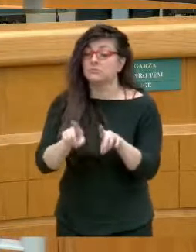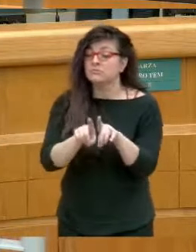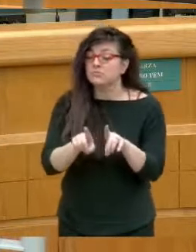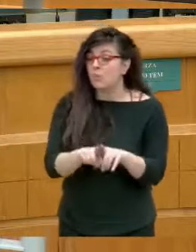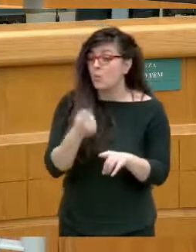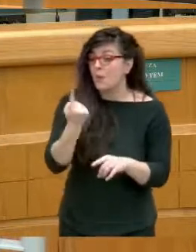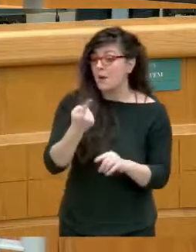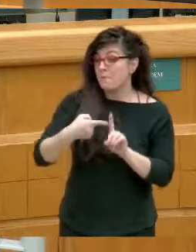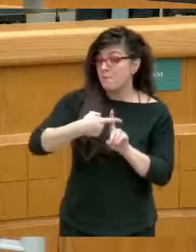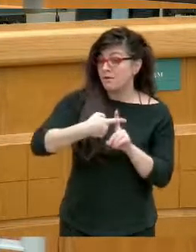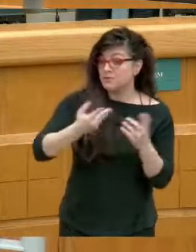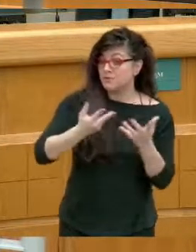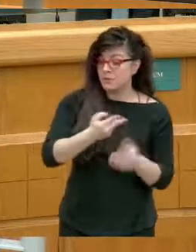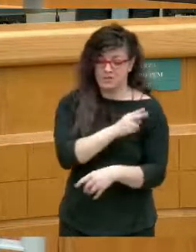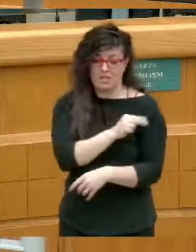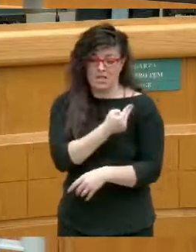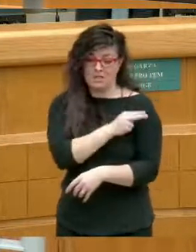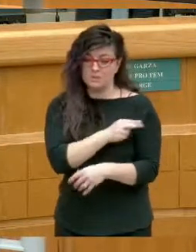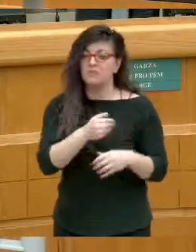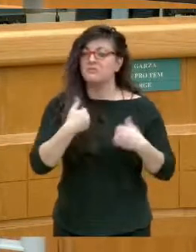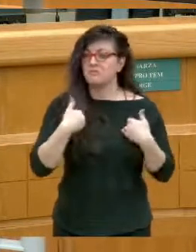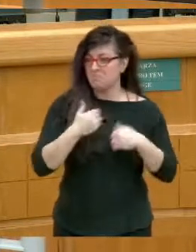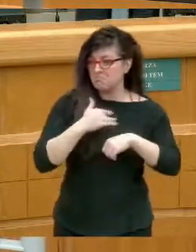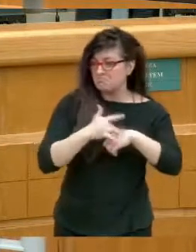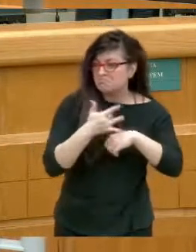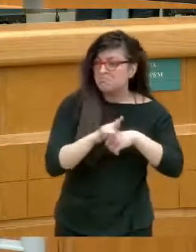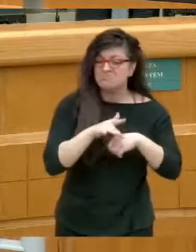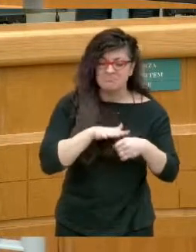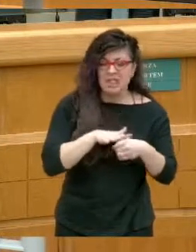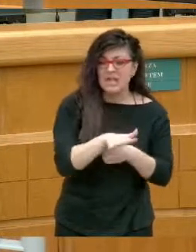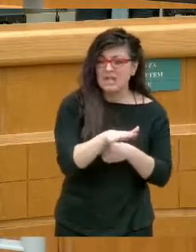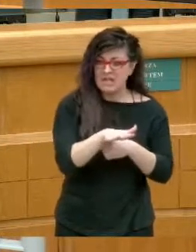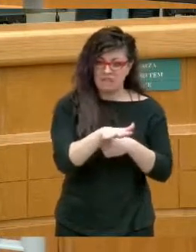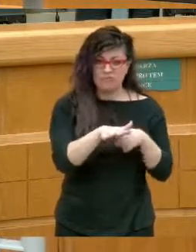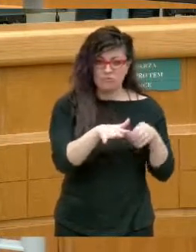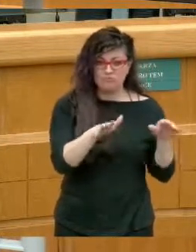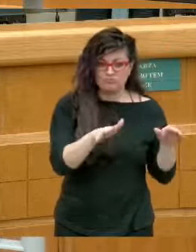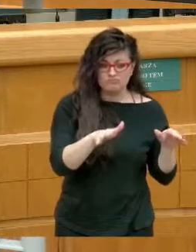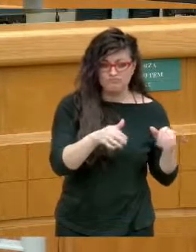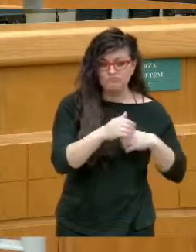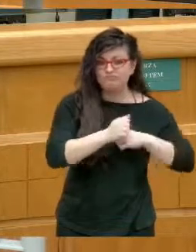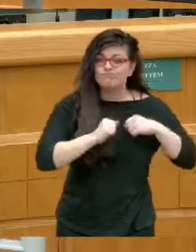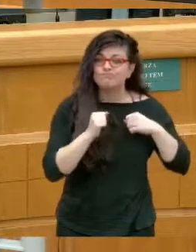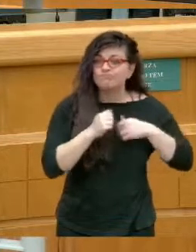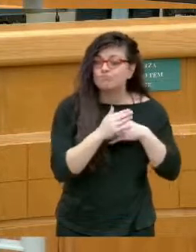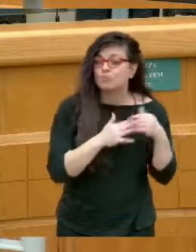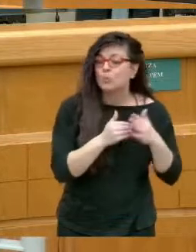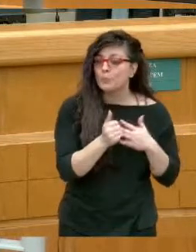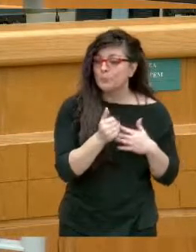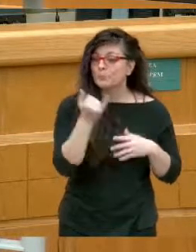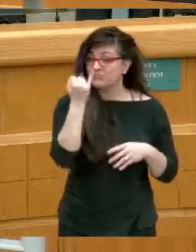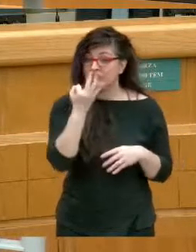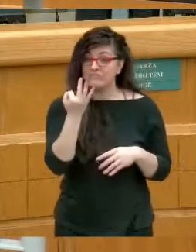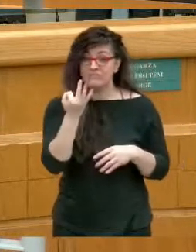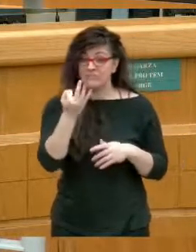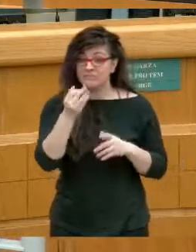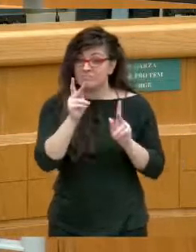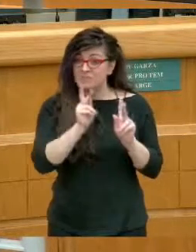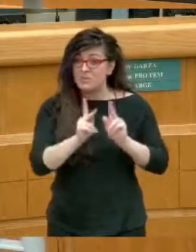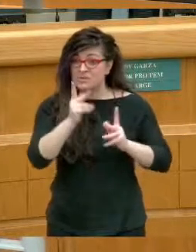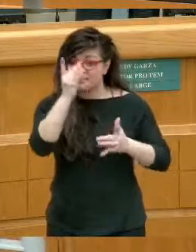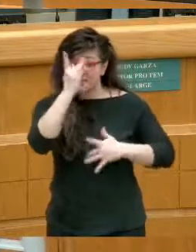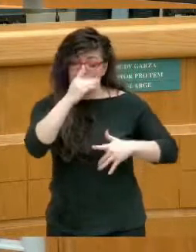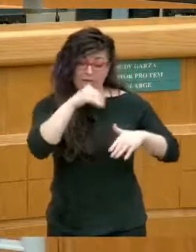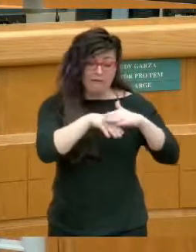so that's been a worry across the world, and our hospitals presently have plenty of capacity, so that's good. We're not worried